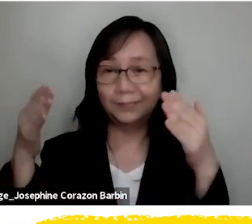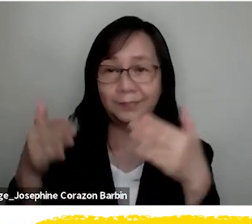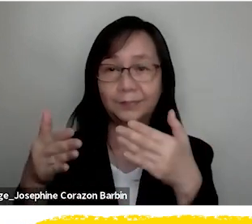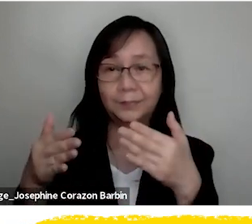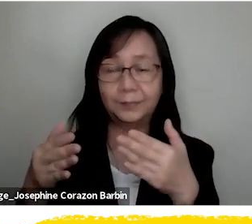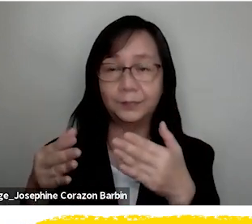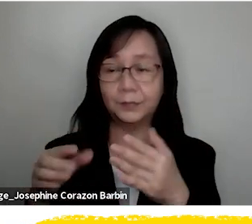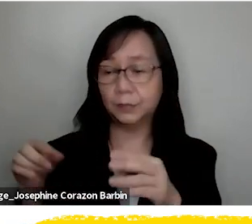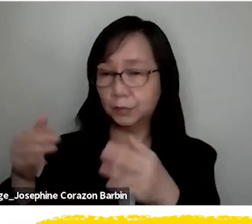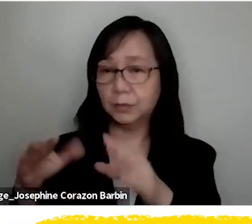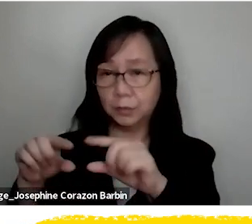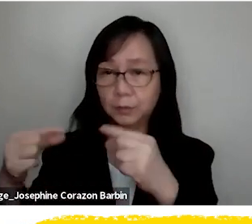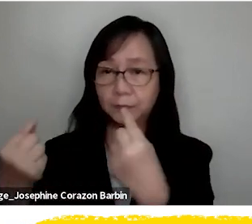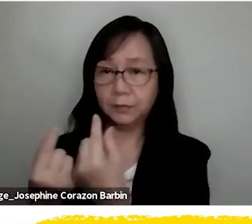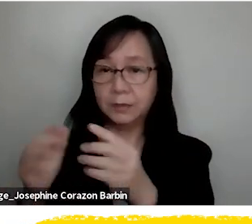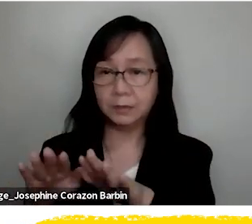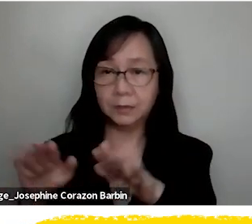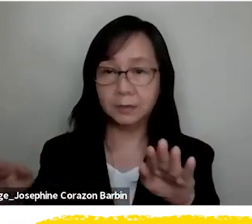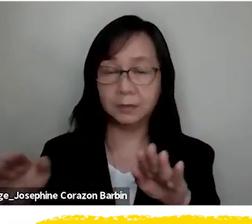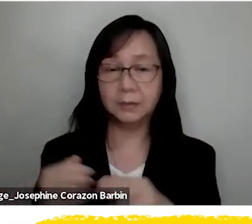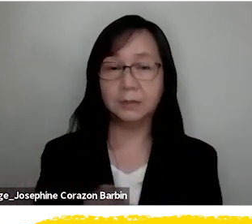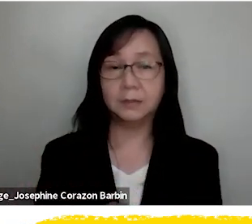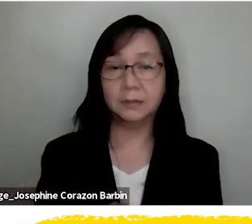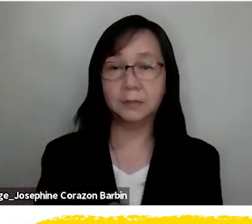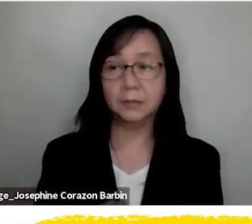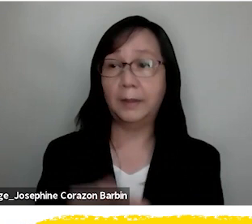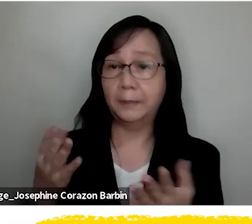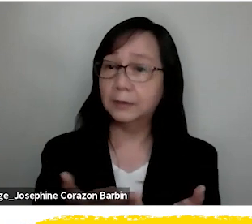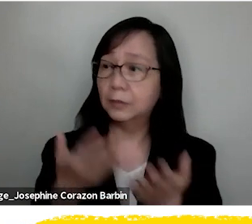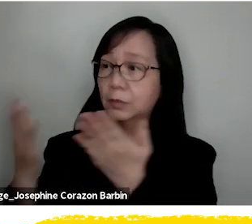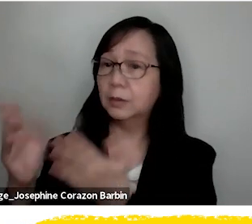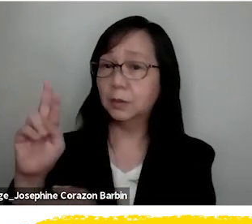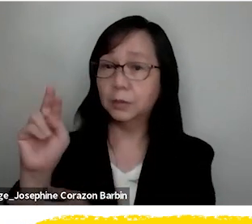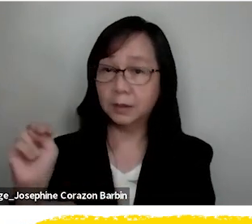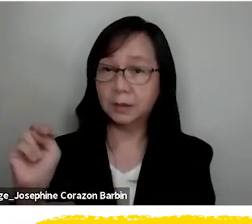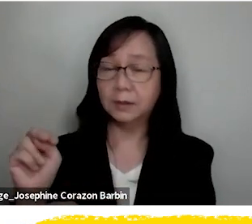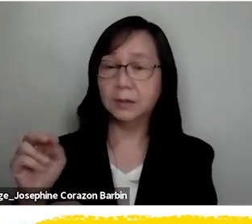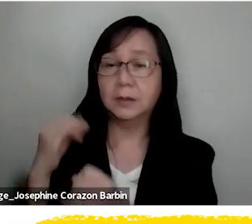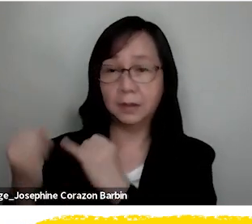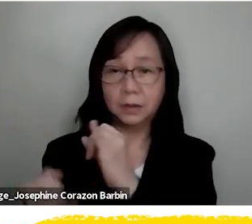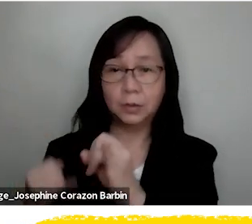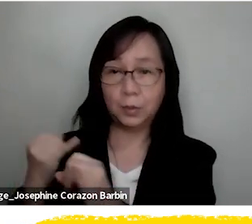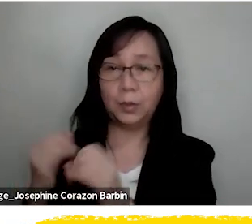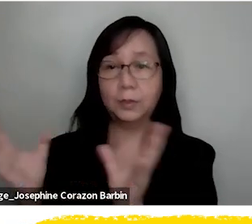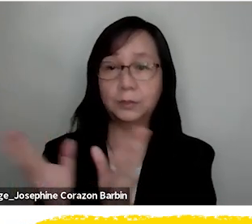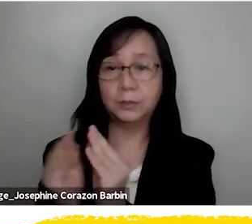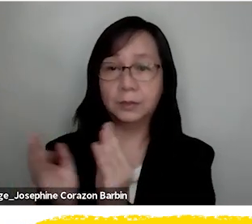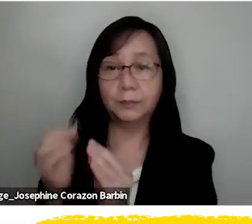group of children, rather, to the UN and the international community for the very first